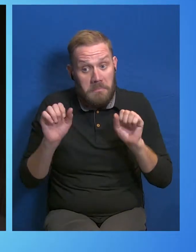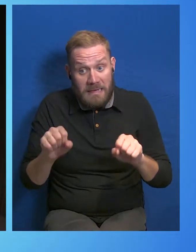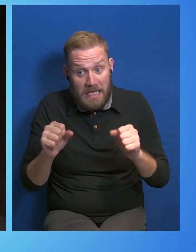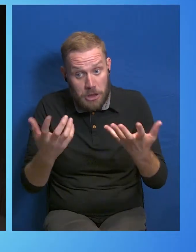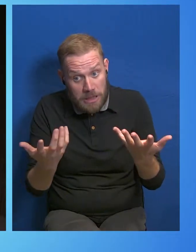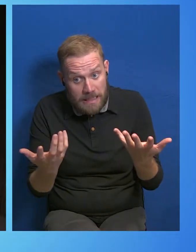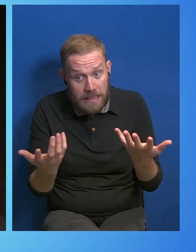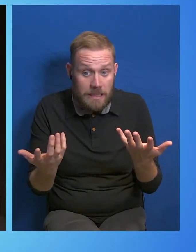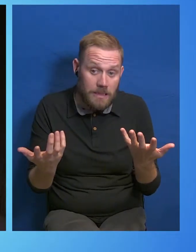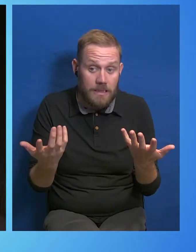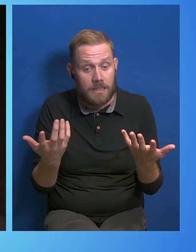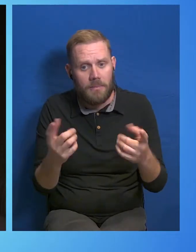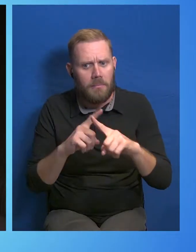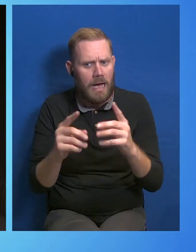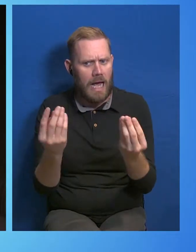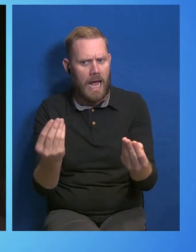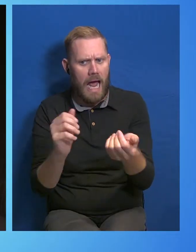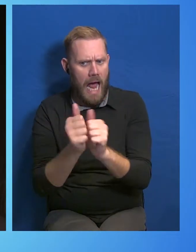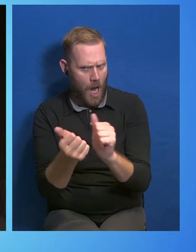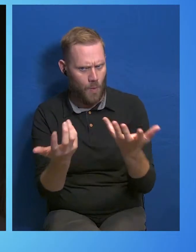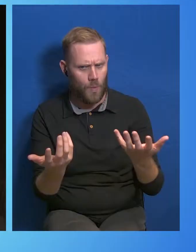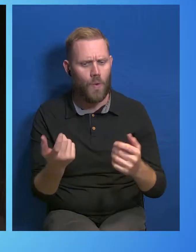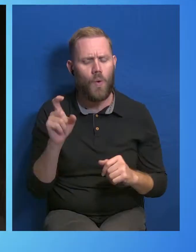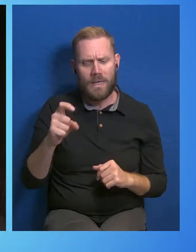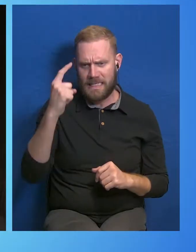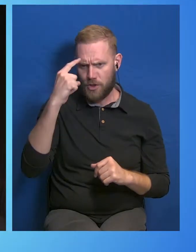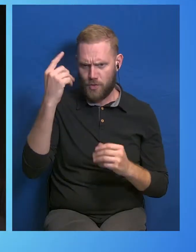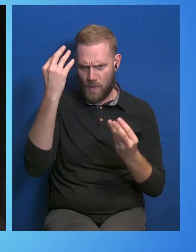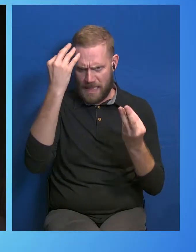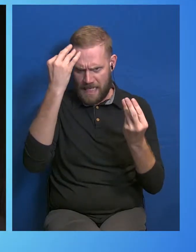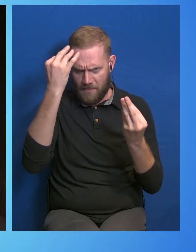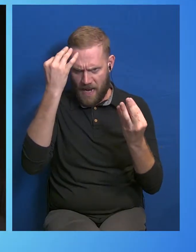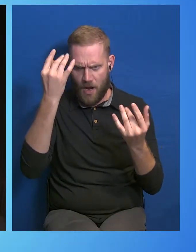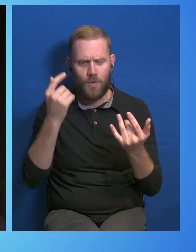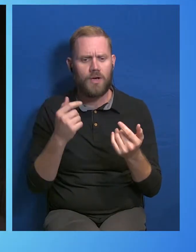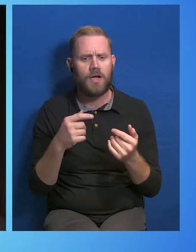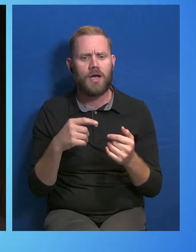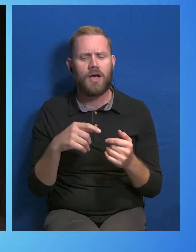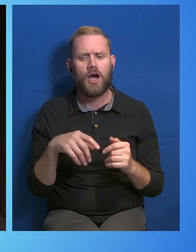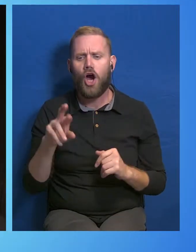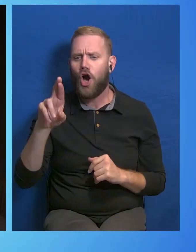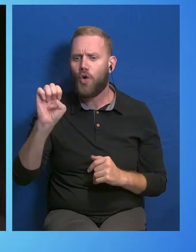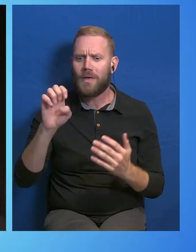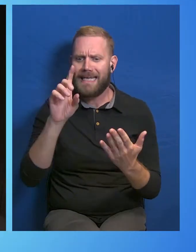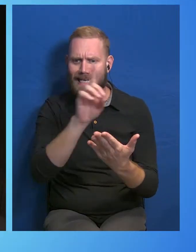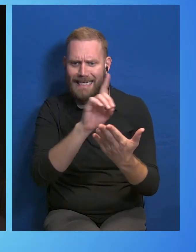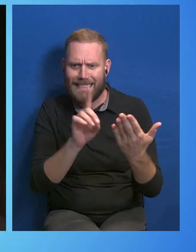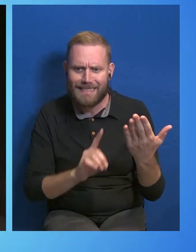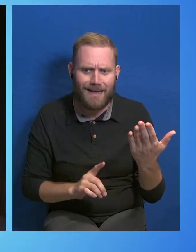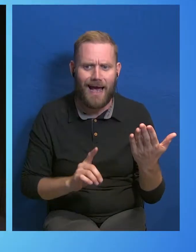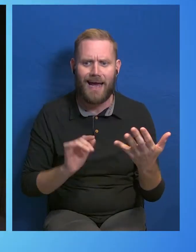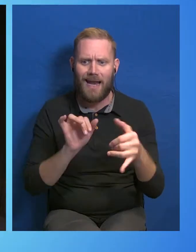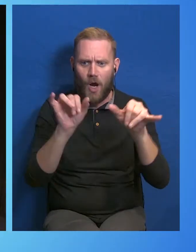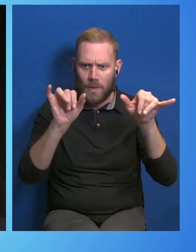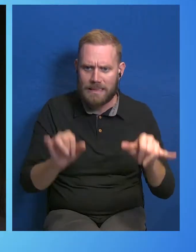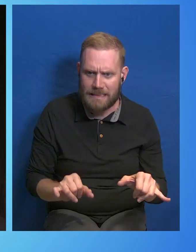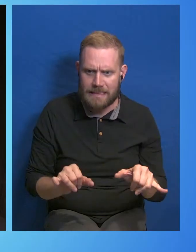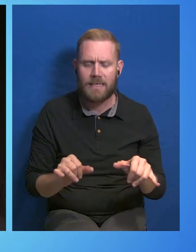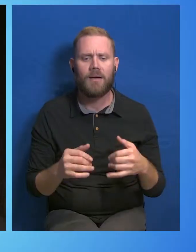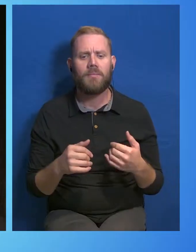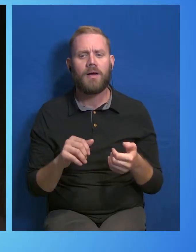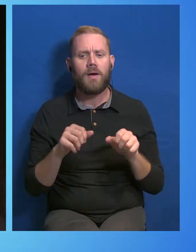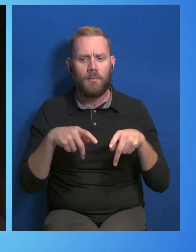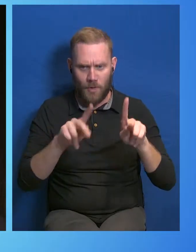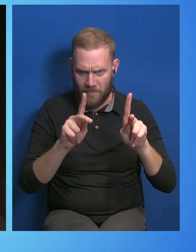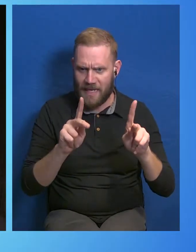Potentially, but again, how? So we need to think about a redesign of our system that would allow